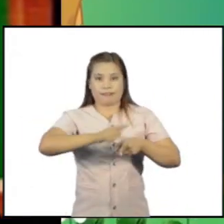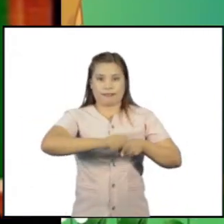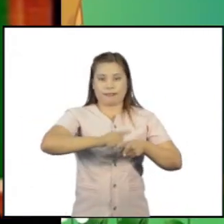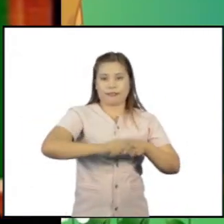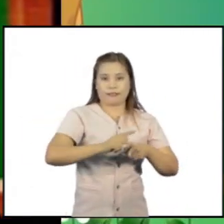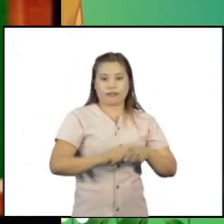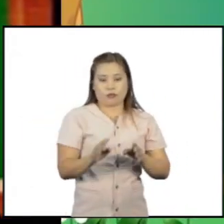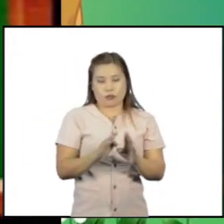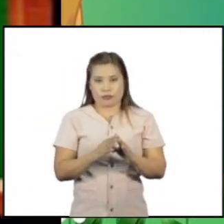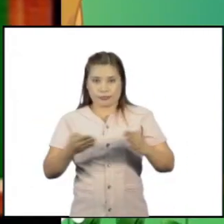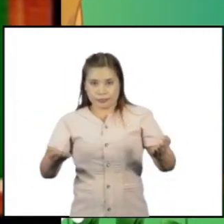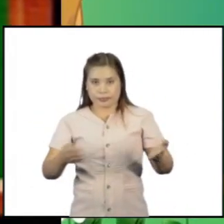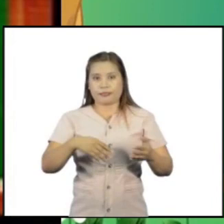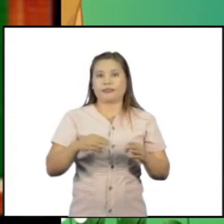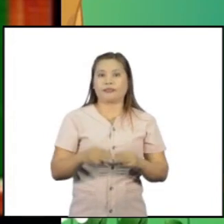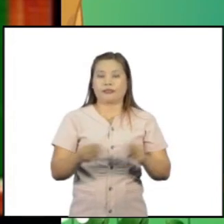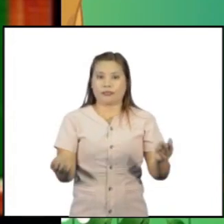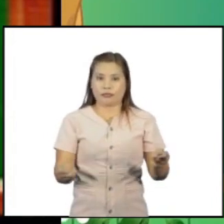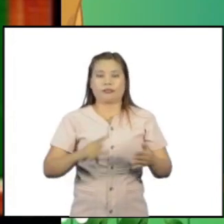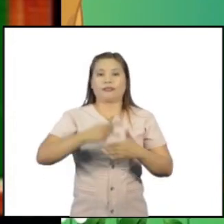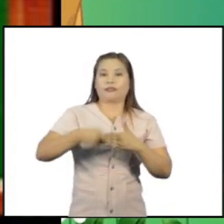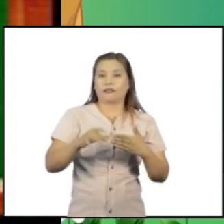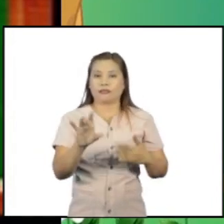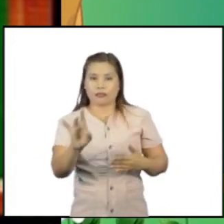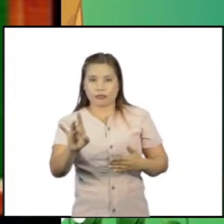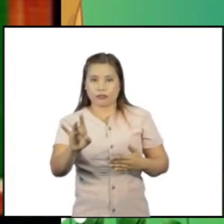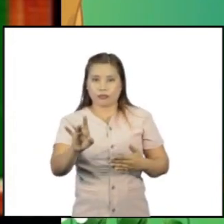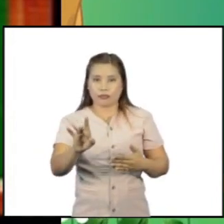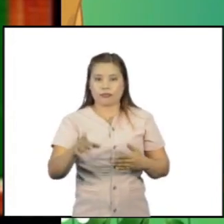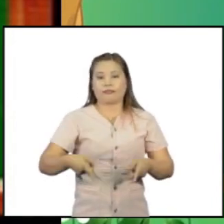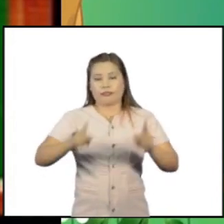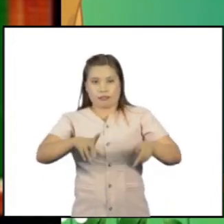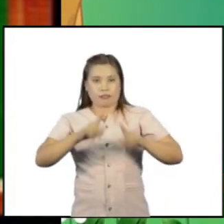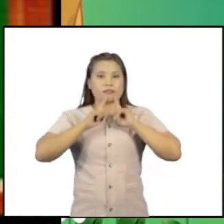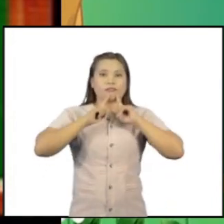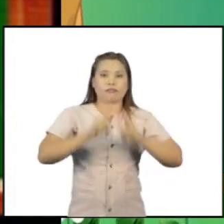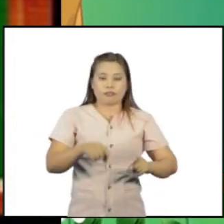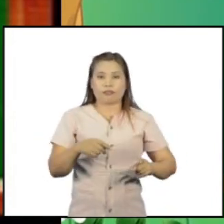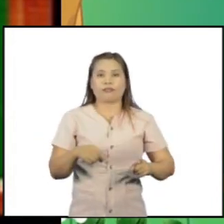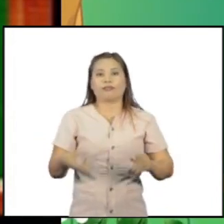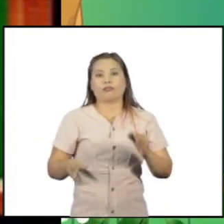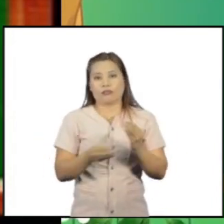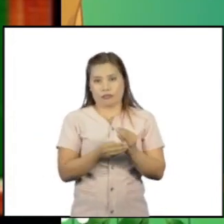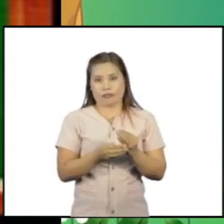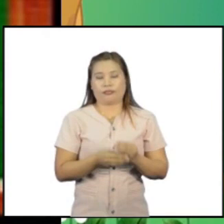practice, open your module on page 8. Let us answer what's more.